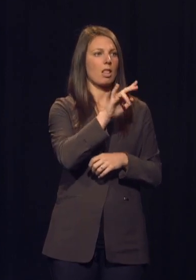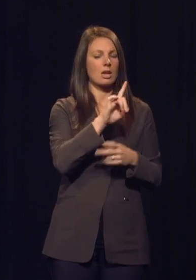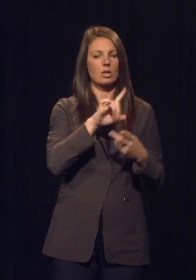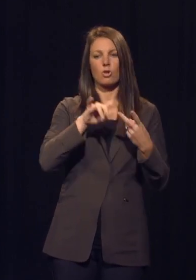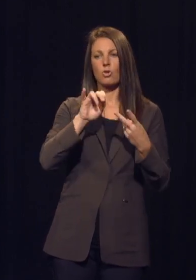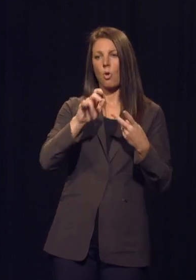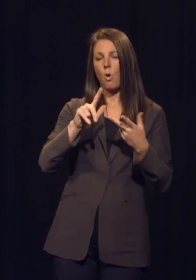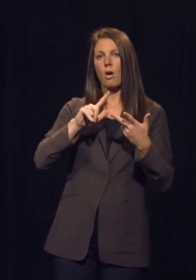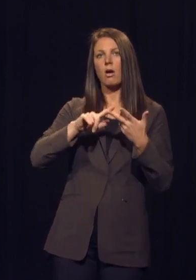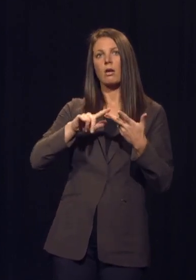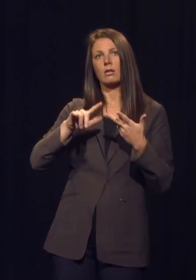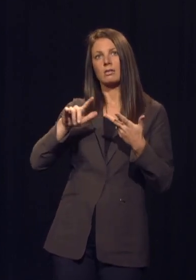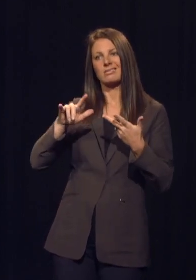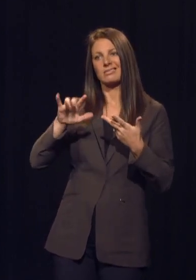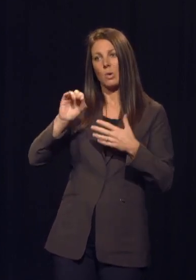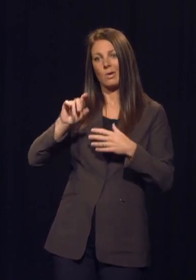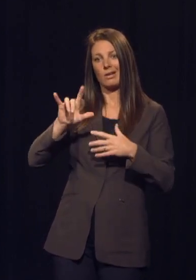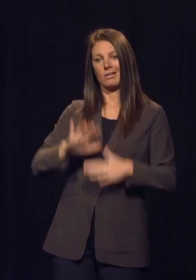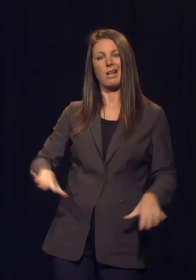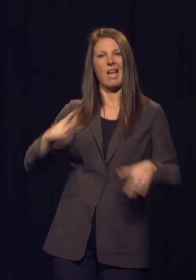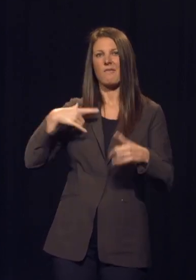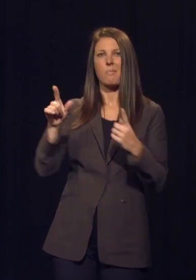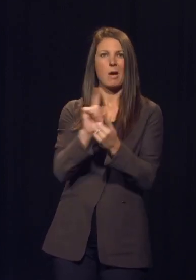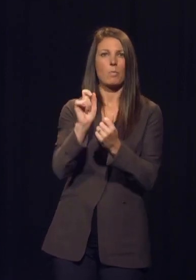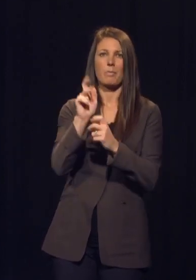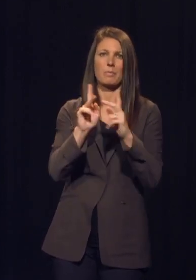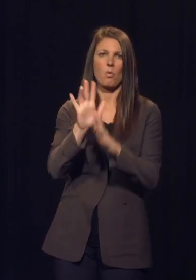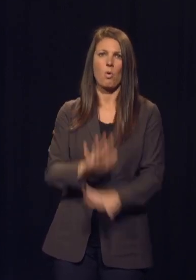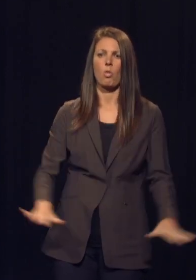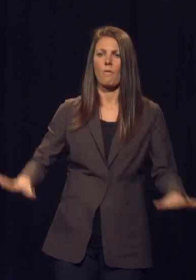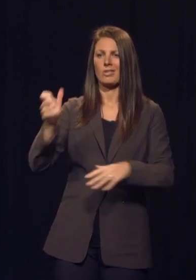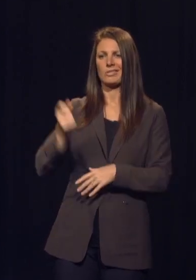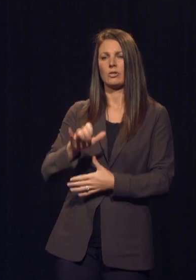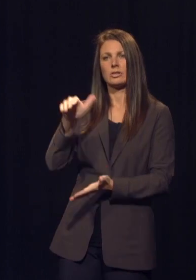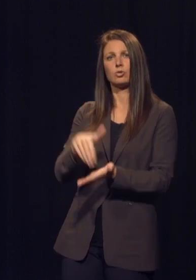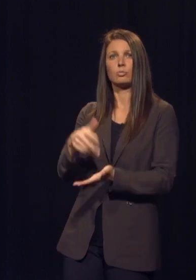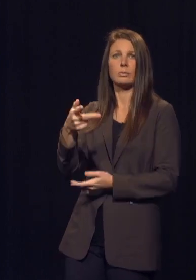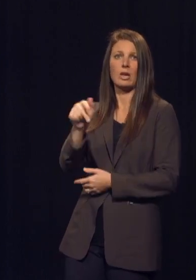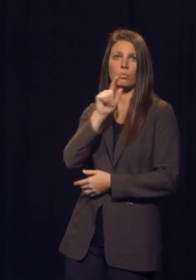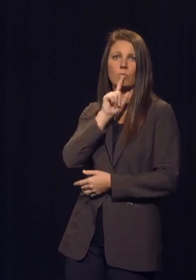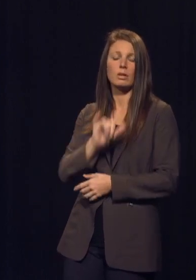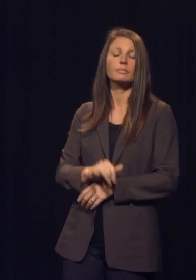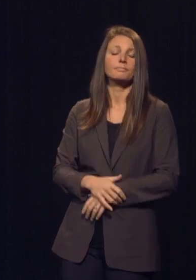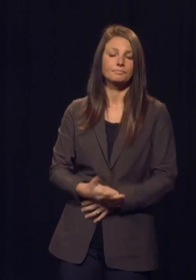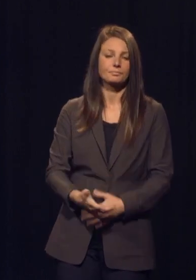met with consumers all over South Central Pennsylvania.